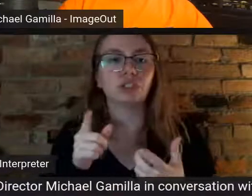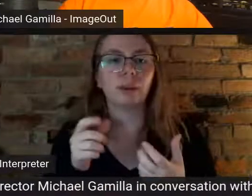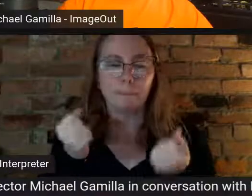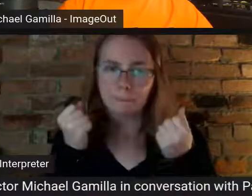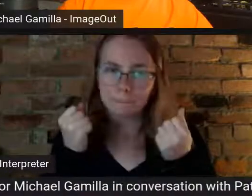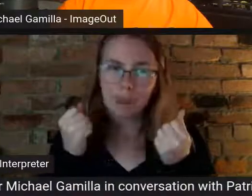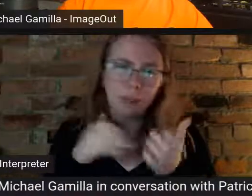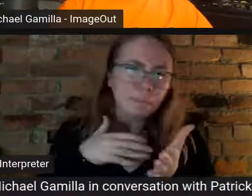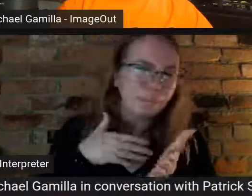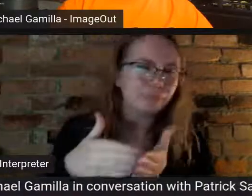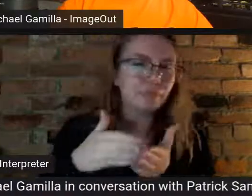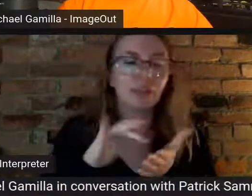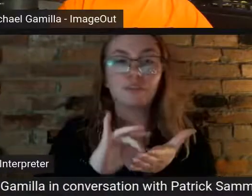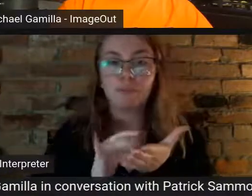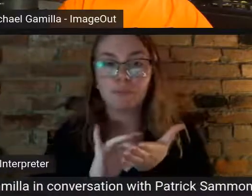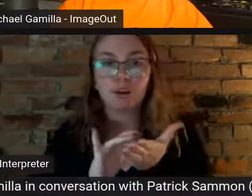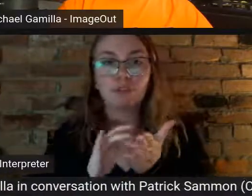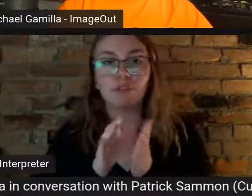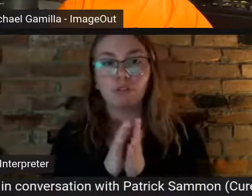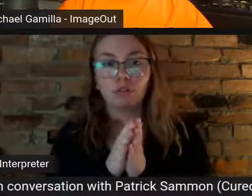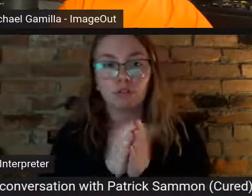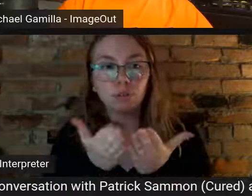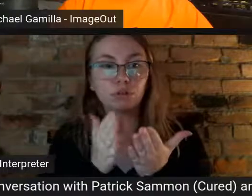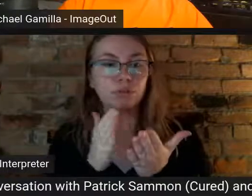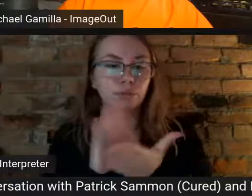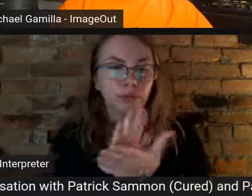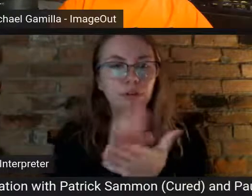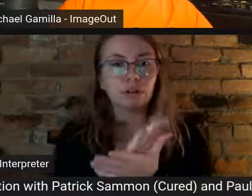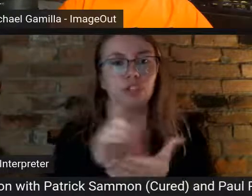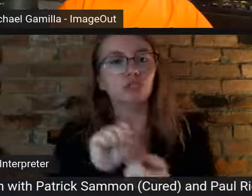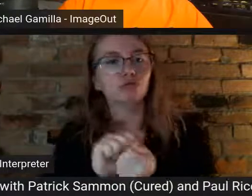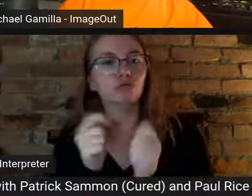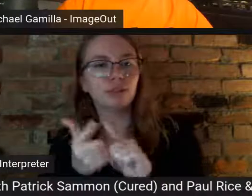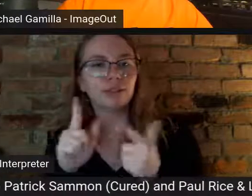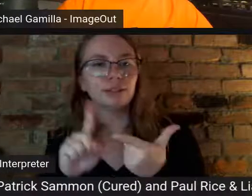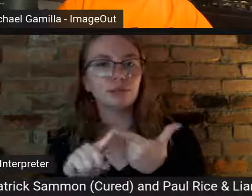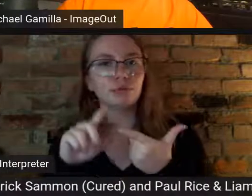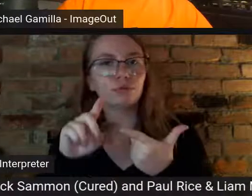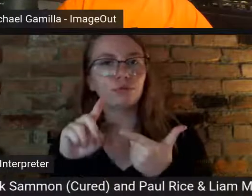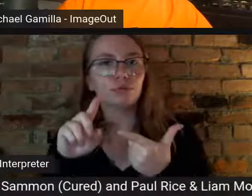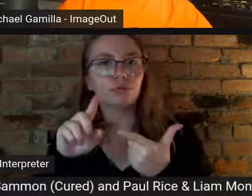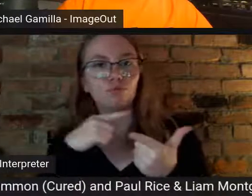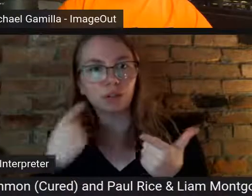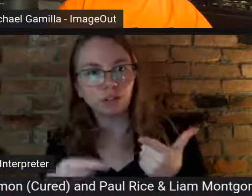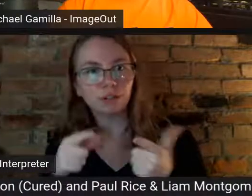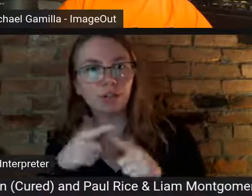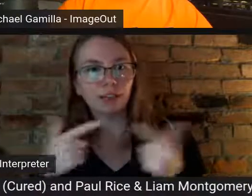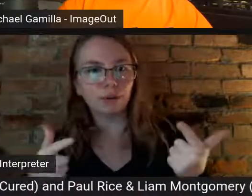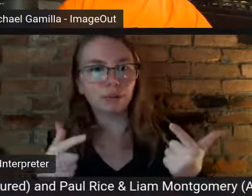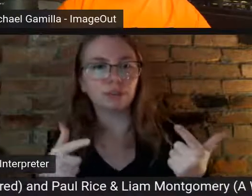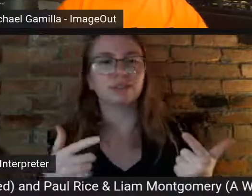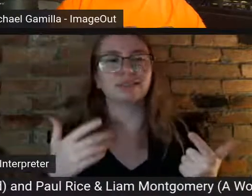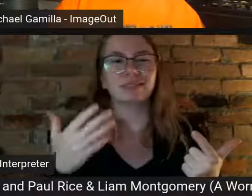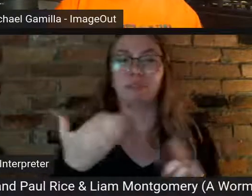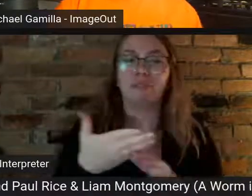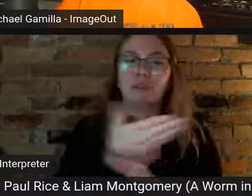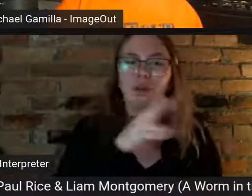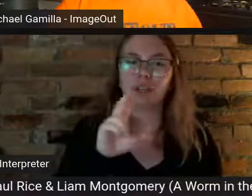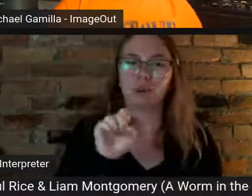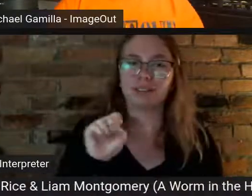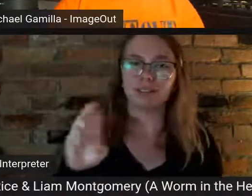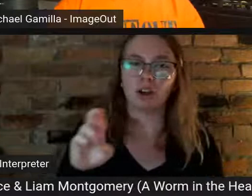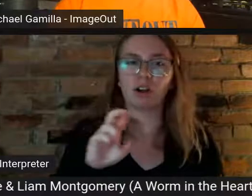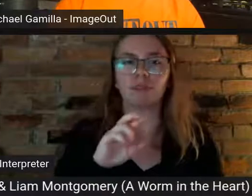medical documents into Russian for the first time, because, of course, during the USSR, a lot of this information about transitioning and just the